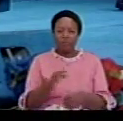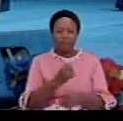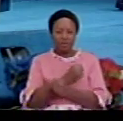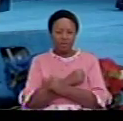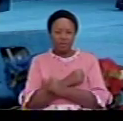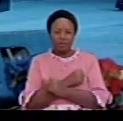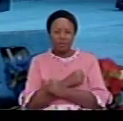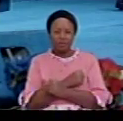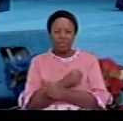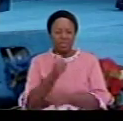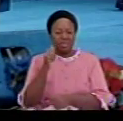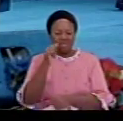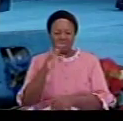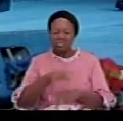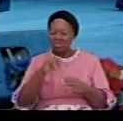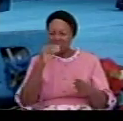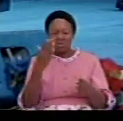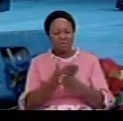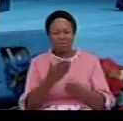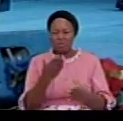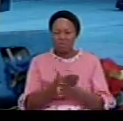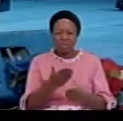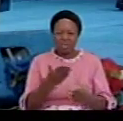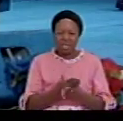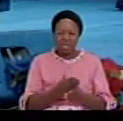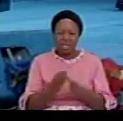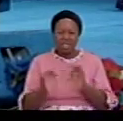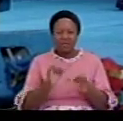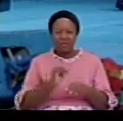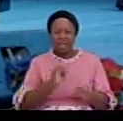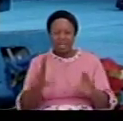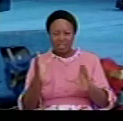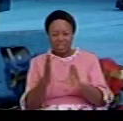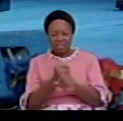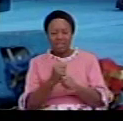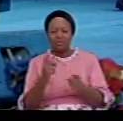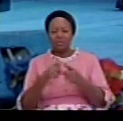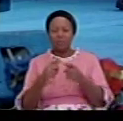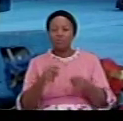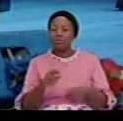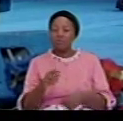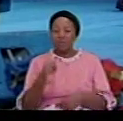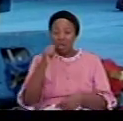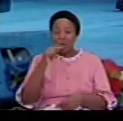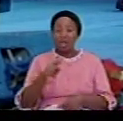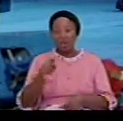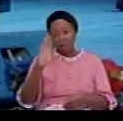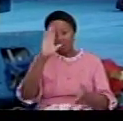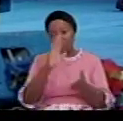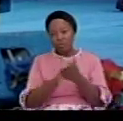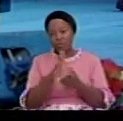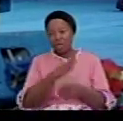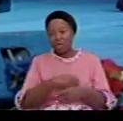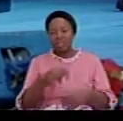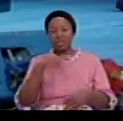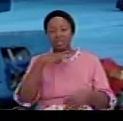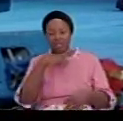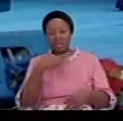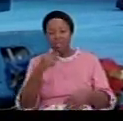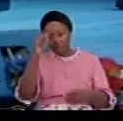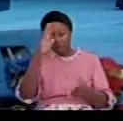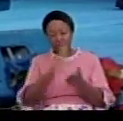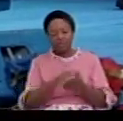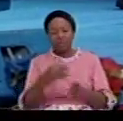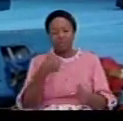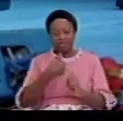She doesn't mind. If I go to her husband, I mess up the husband and myself, I